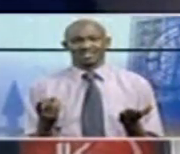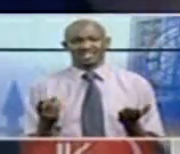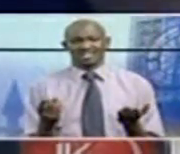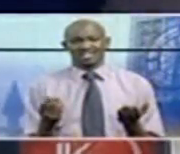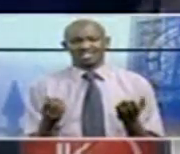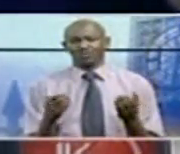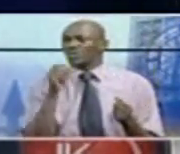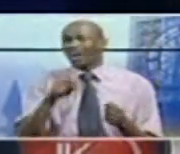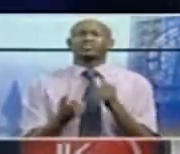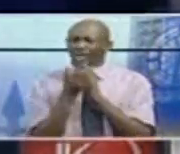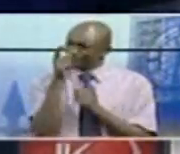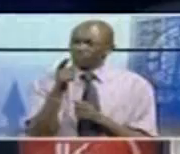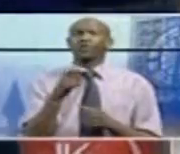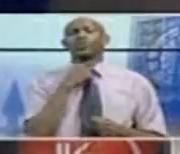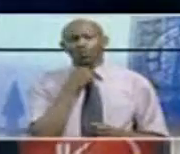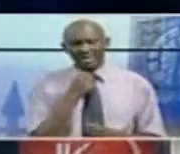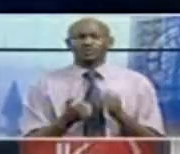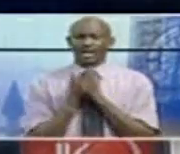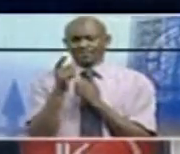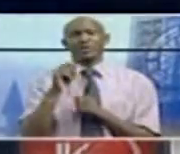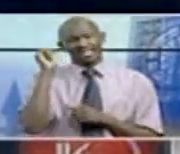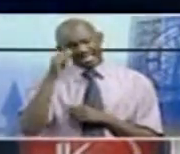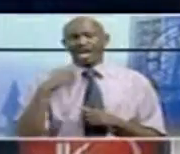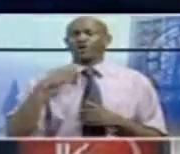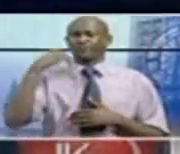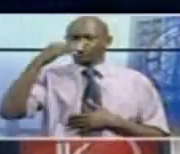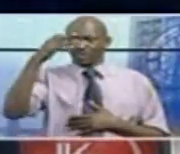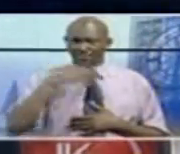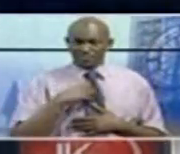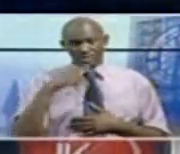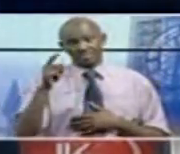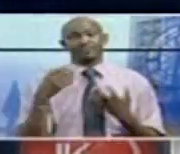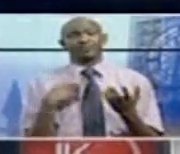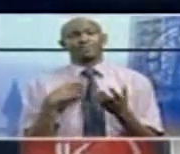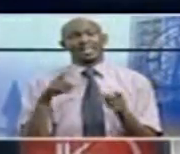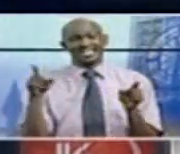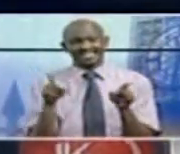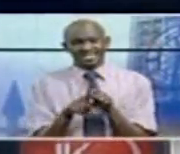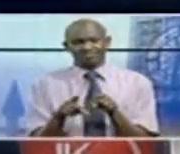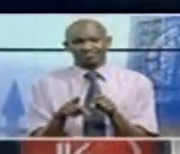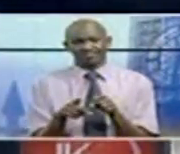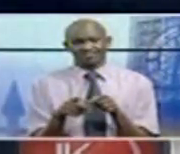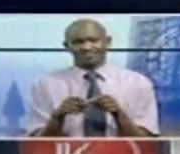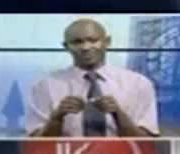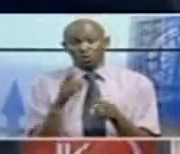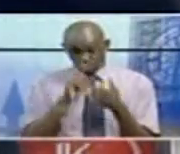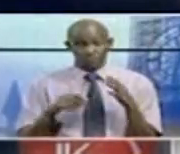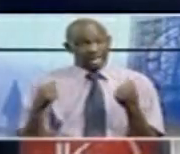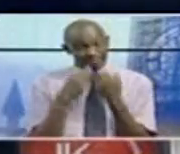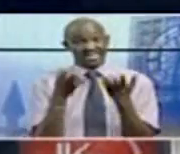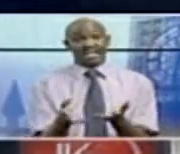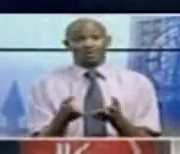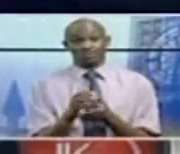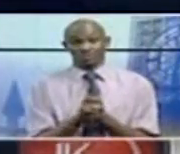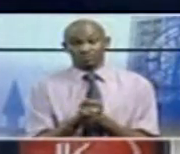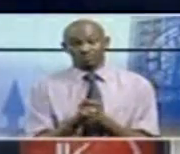to help you so that Kenyans can be, the next generation will not have to go through the what we are going through what as a country. What we